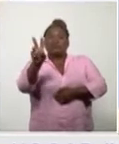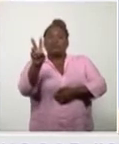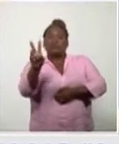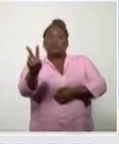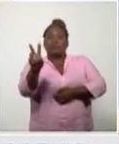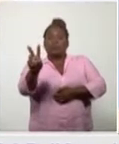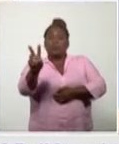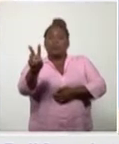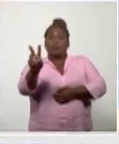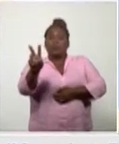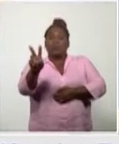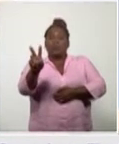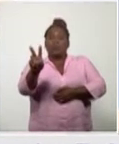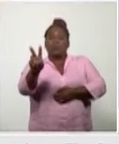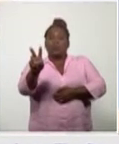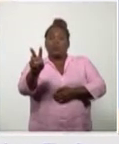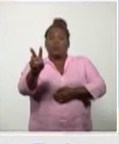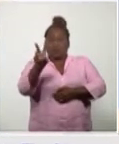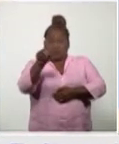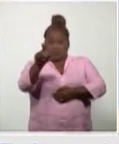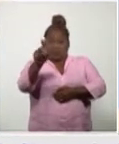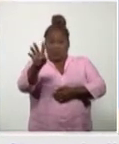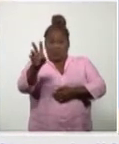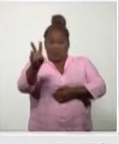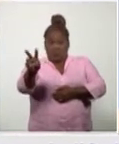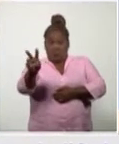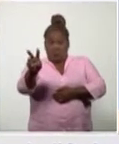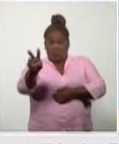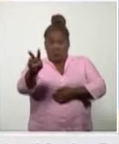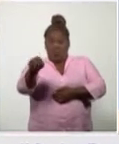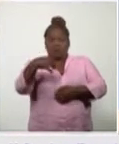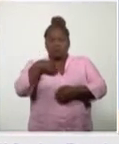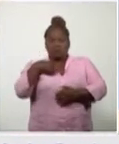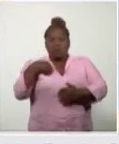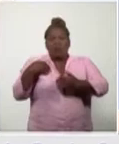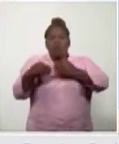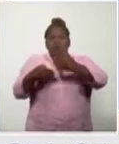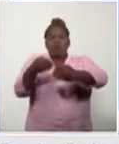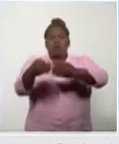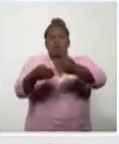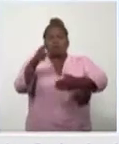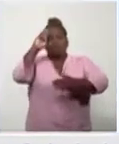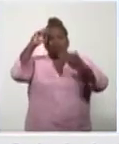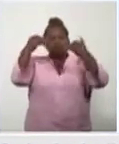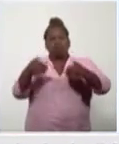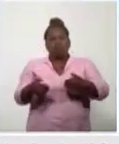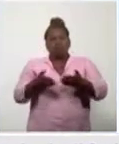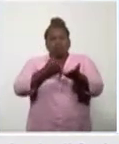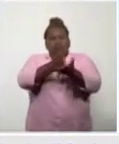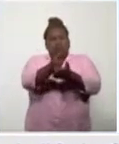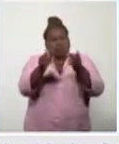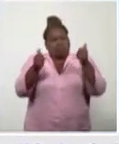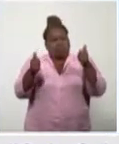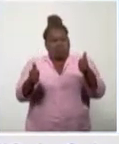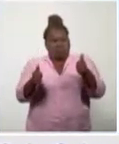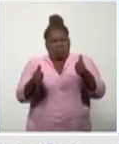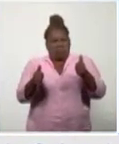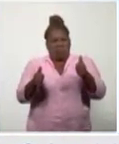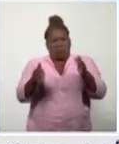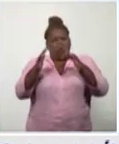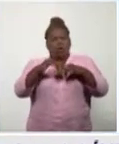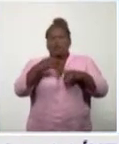97.9%, that is 142 of 145, have a favorable clinical